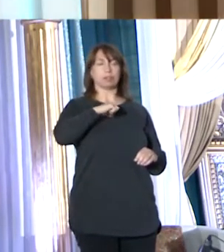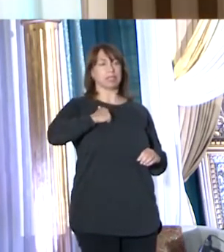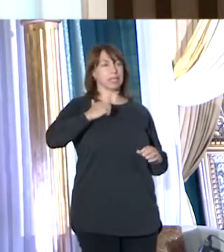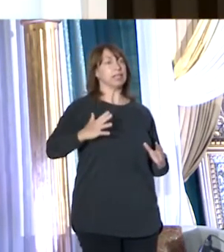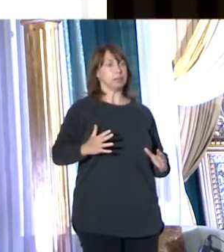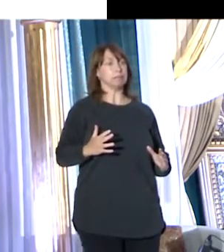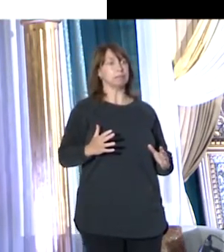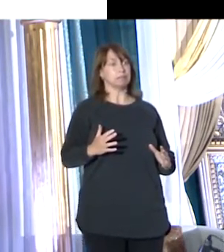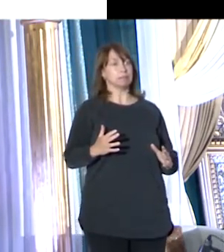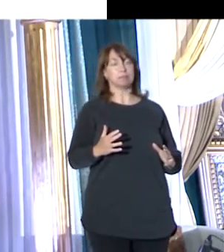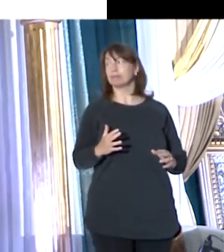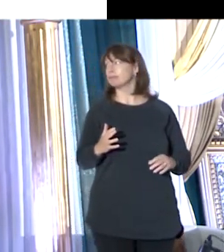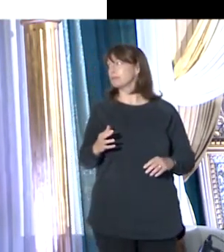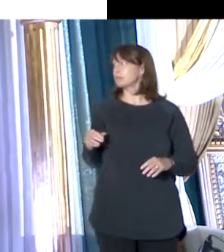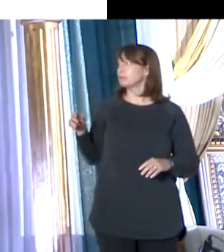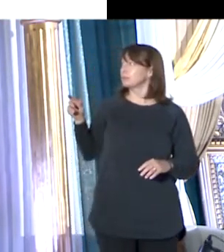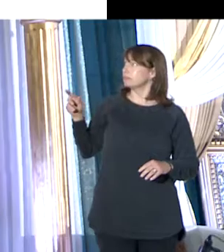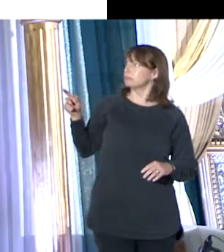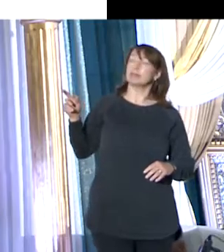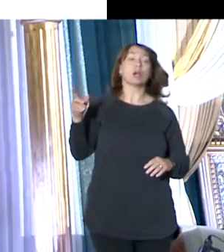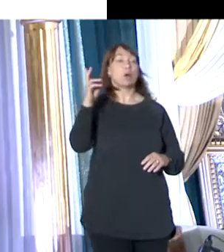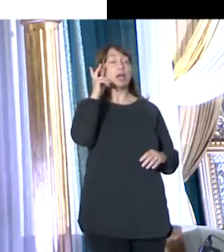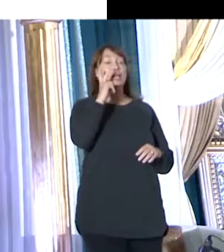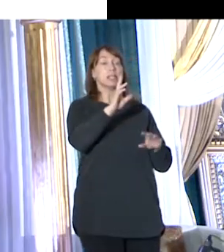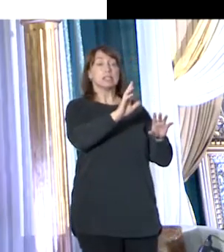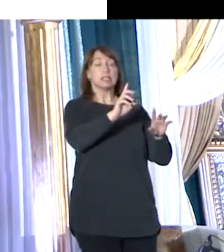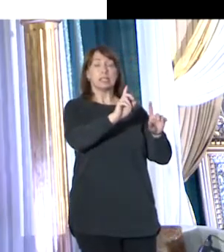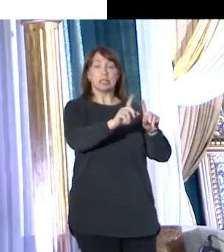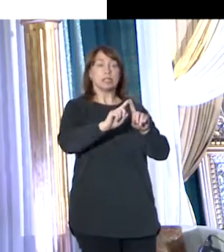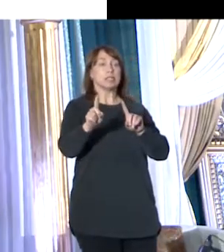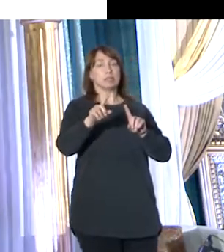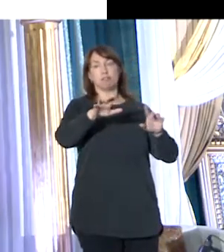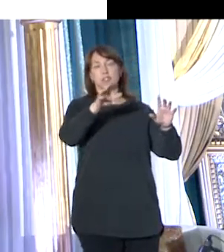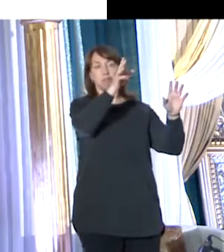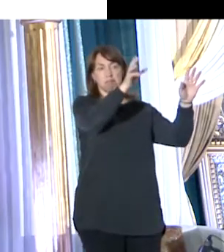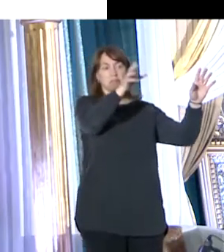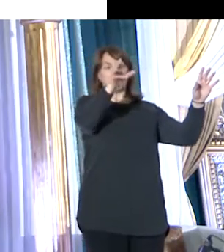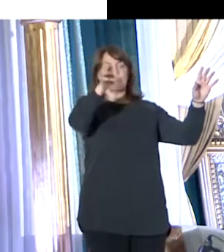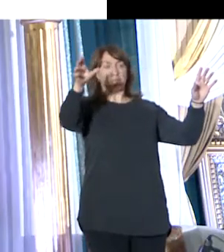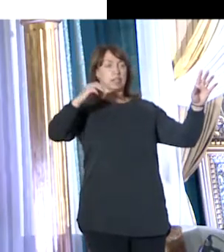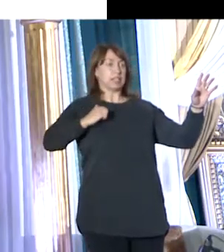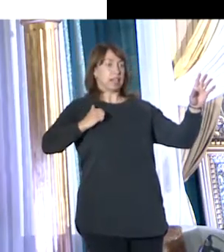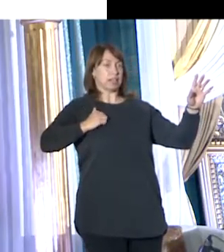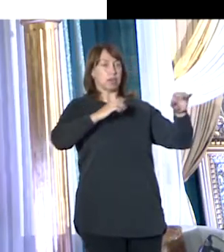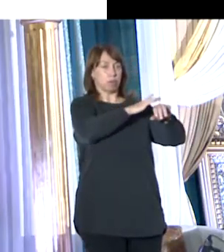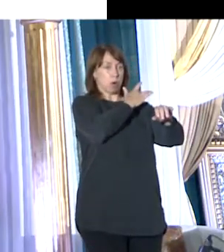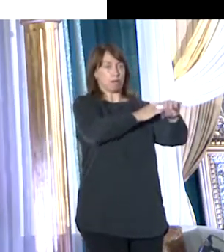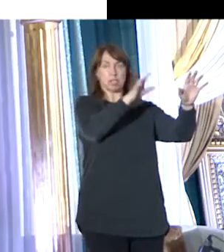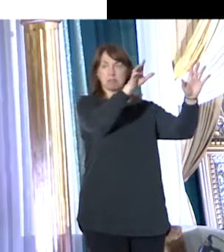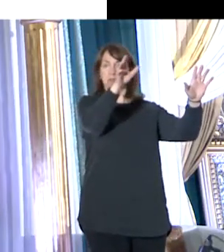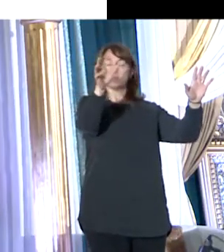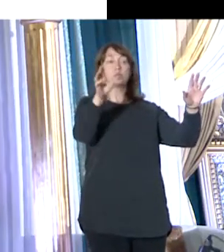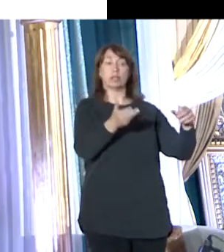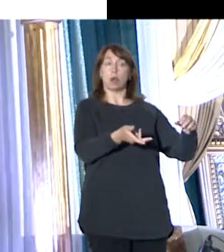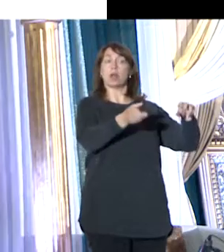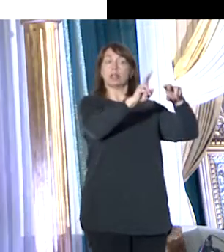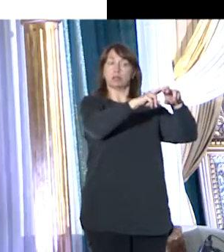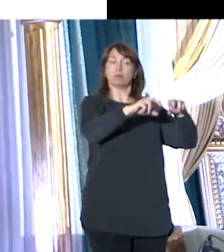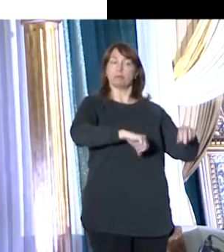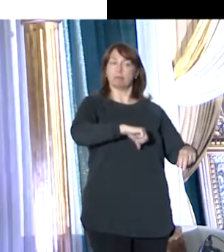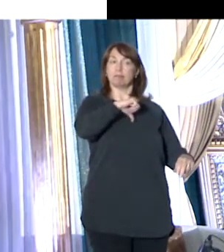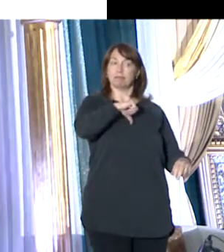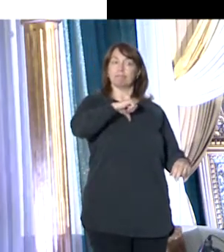look at the results across region, you can see that the increase has been across the country, but interesting, most dramatic in Quebec, where pride